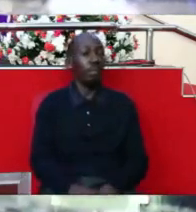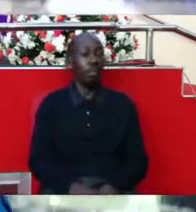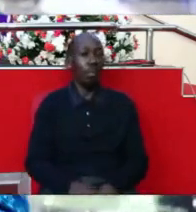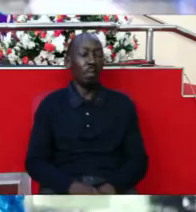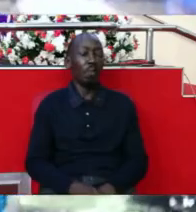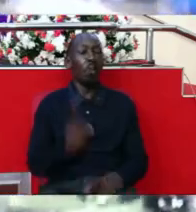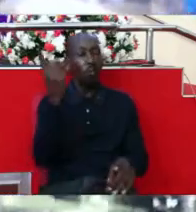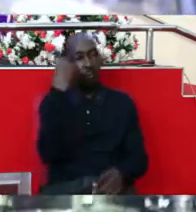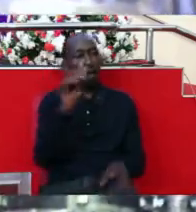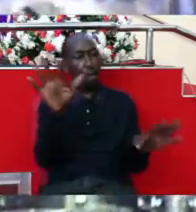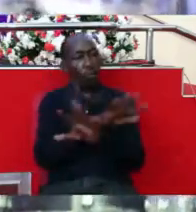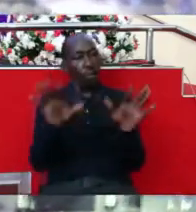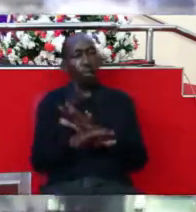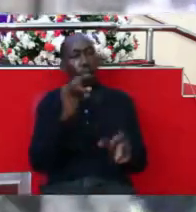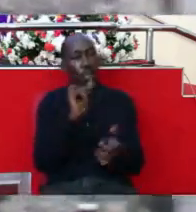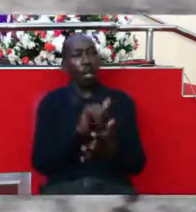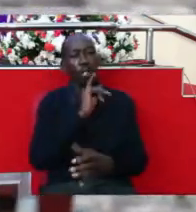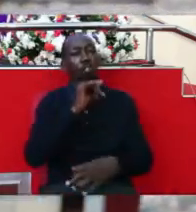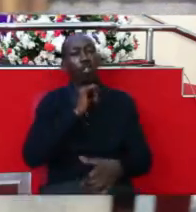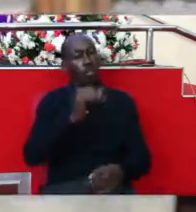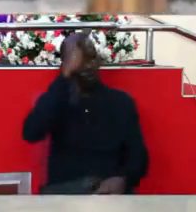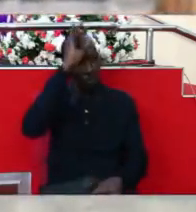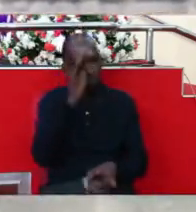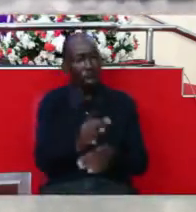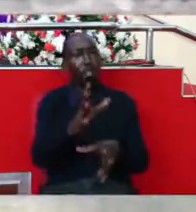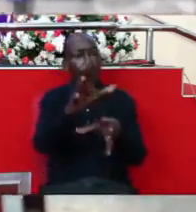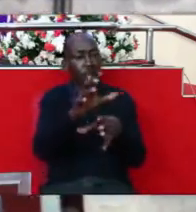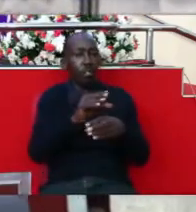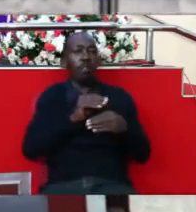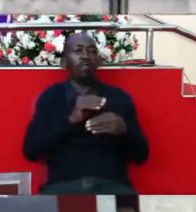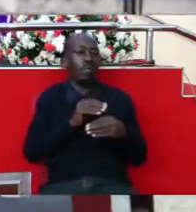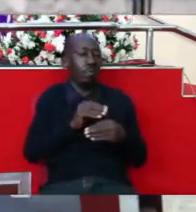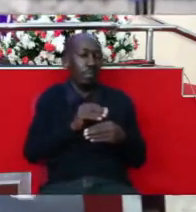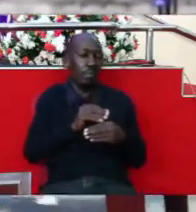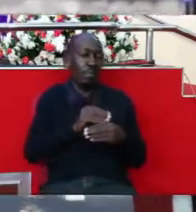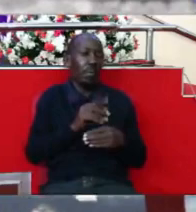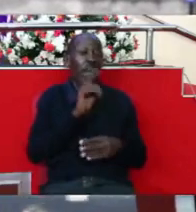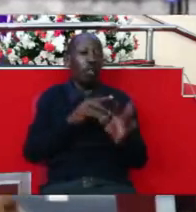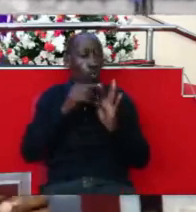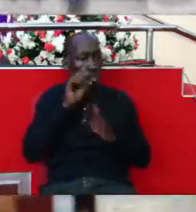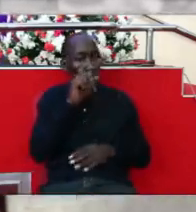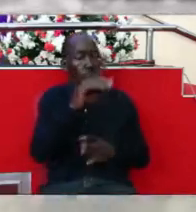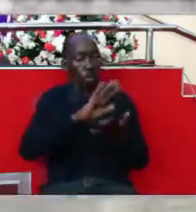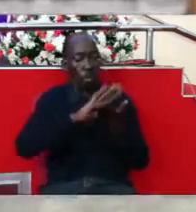For everything that is done without faith is sin. And so as you